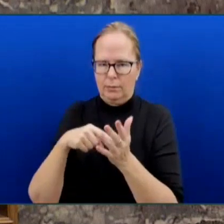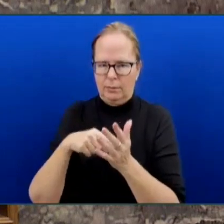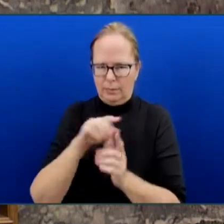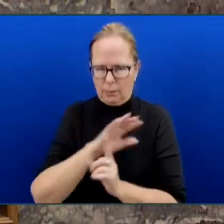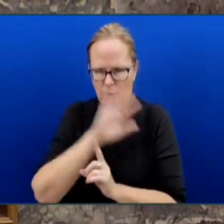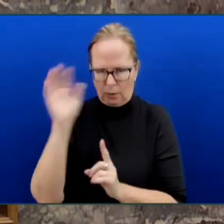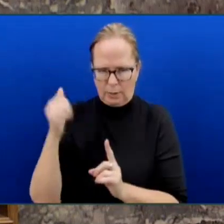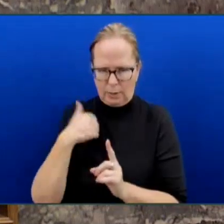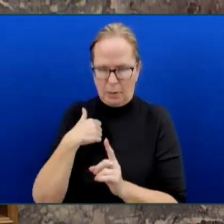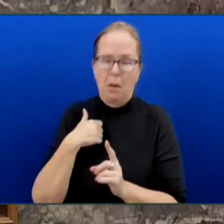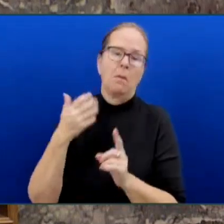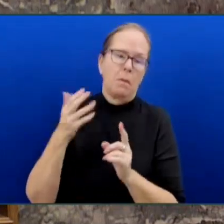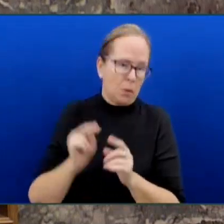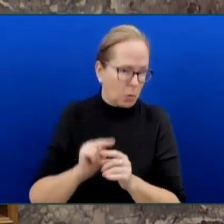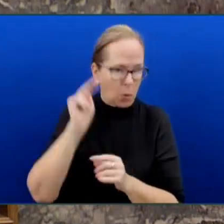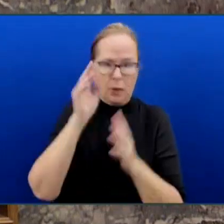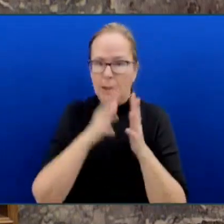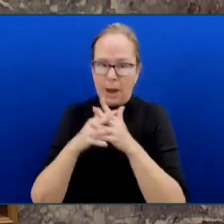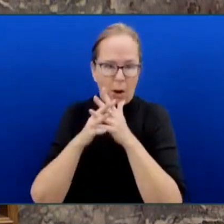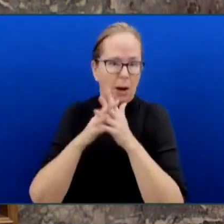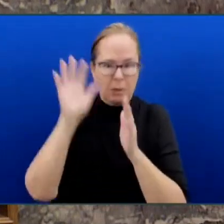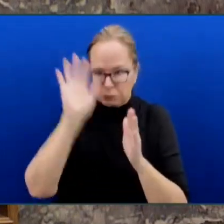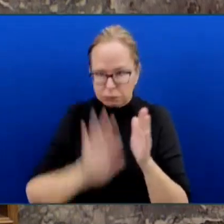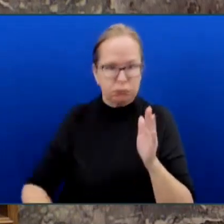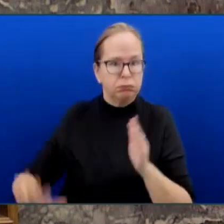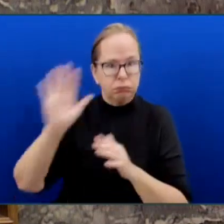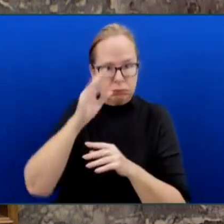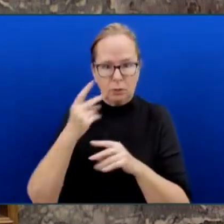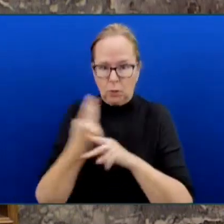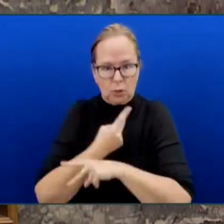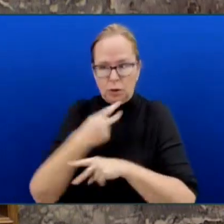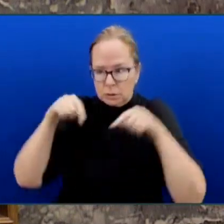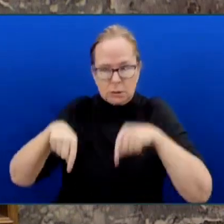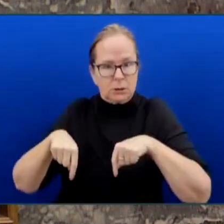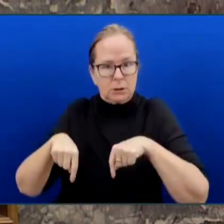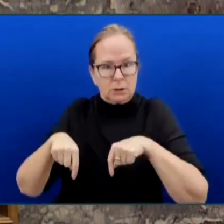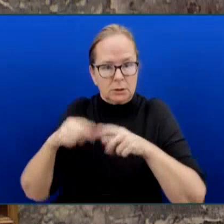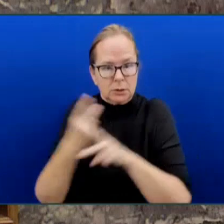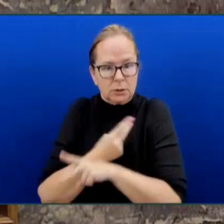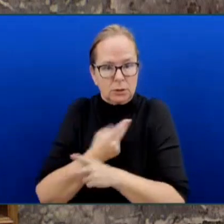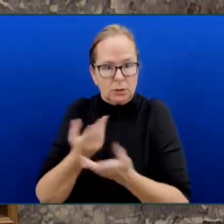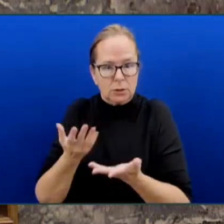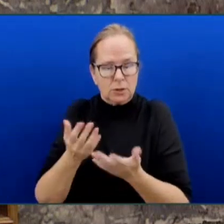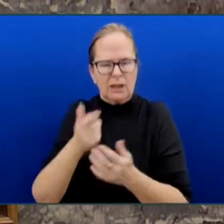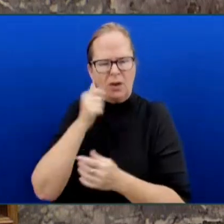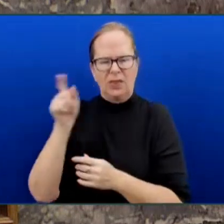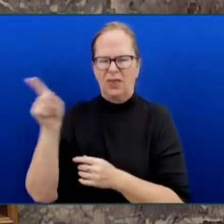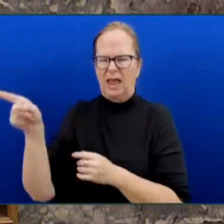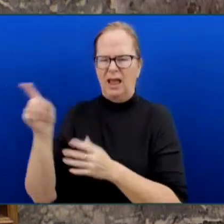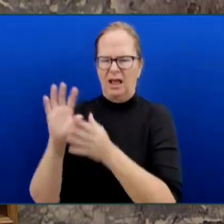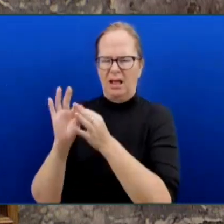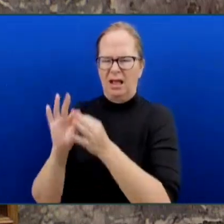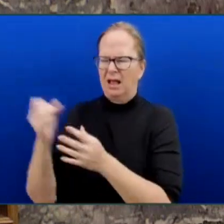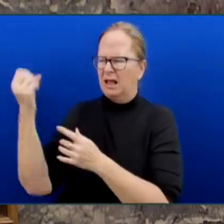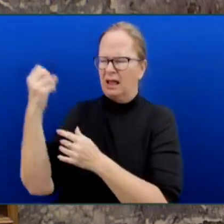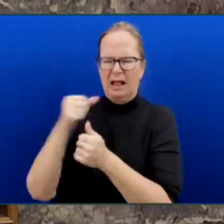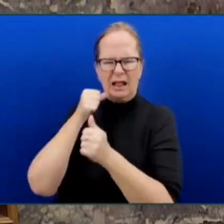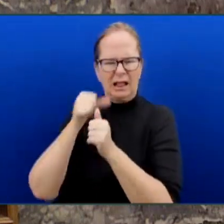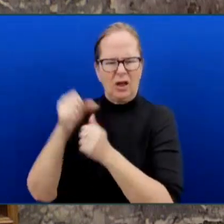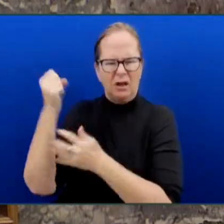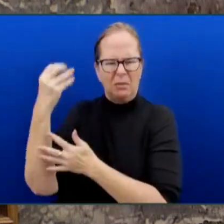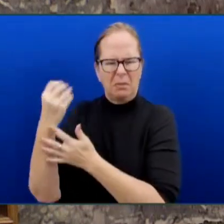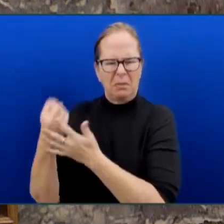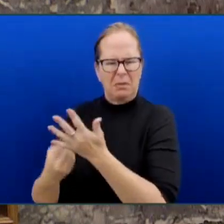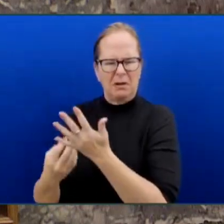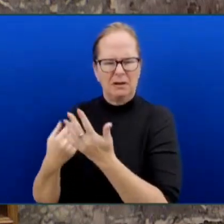actually, it's interesting that the Premier reads out some letters and some comments. Well, I'd just like to quote a great former Premier of